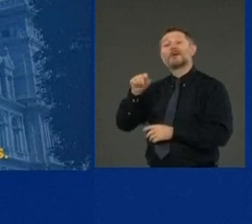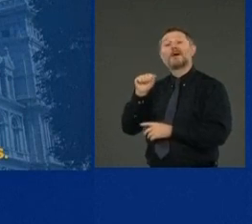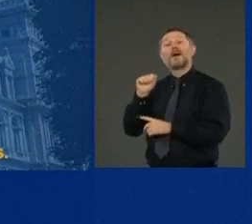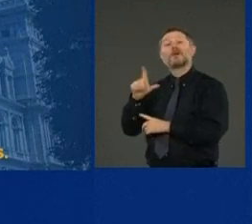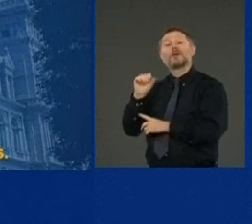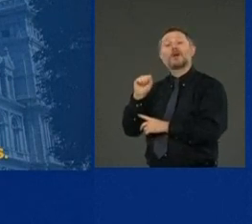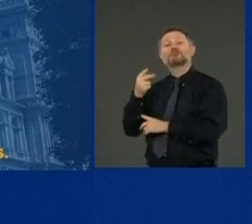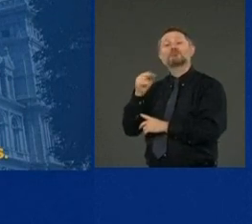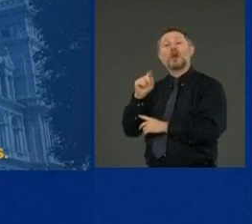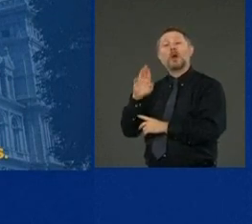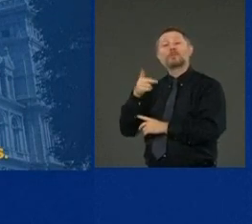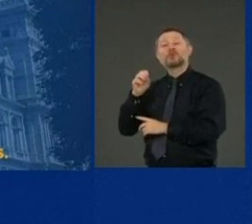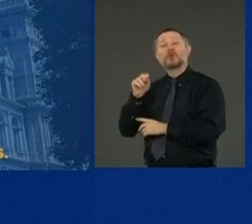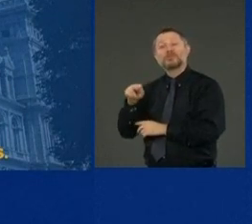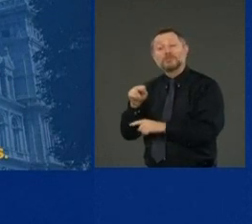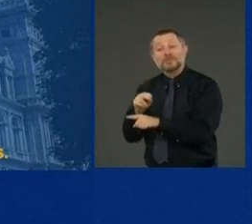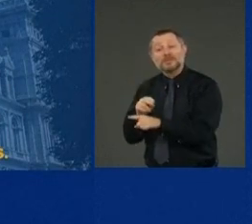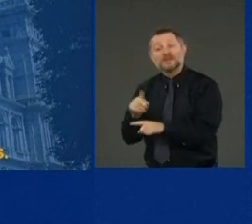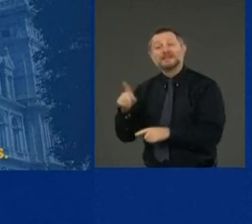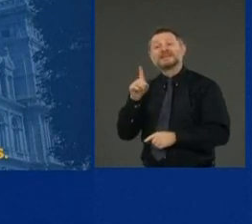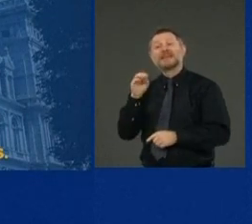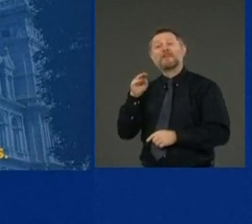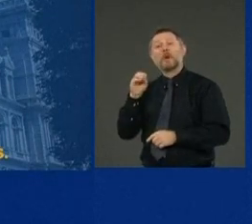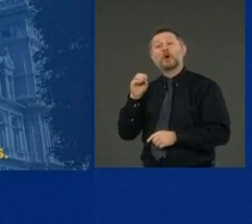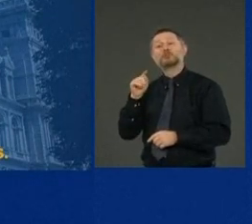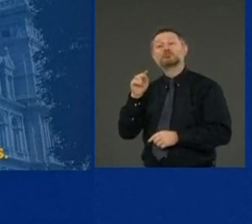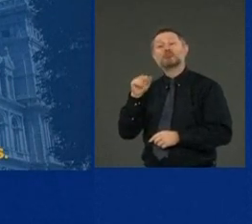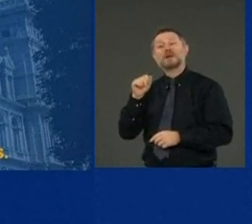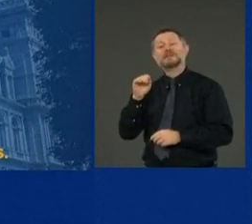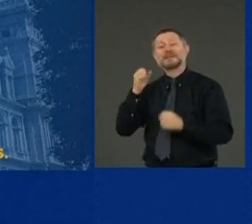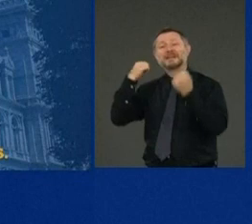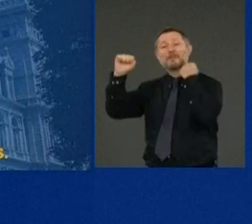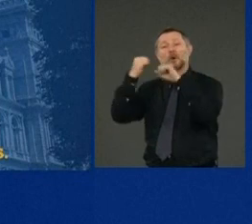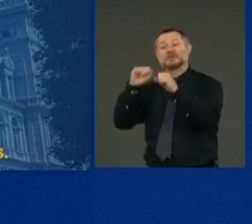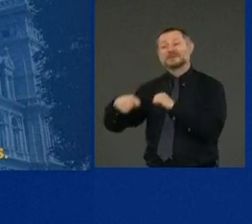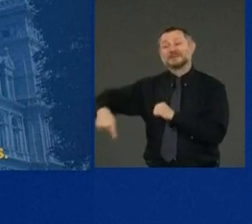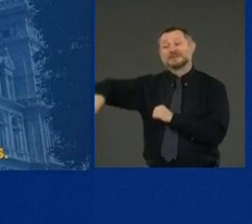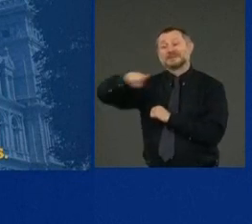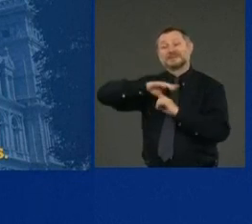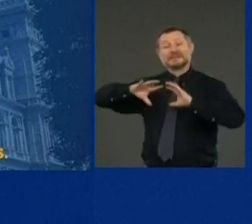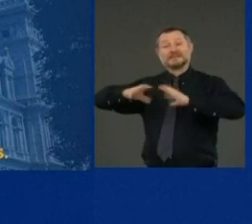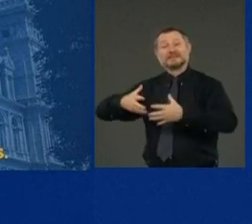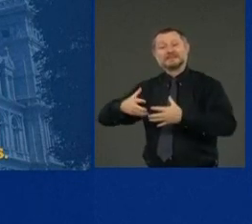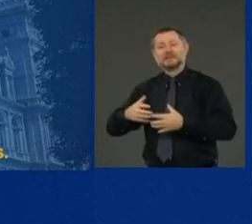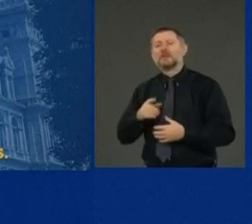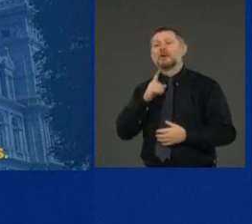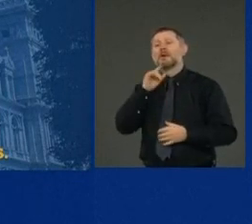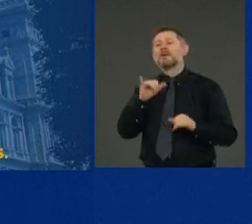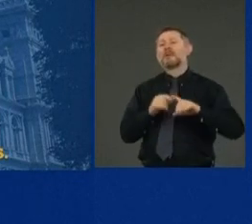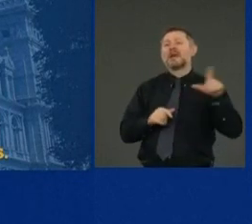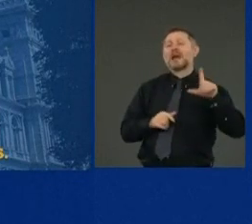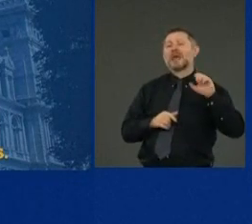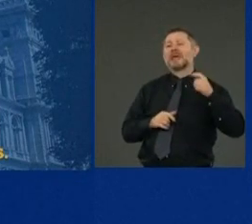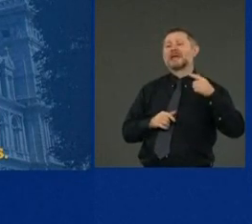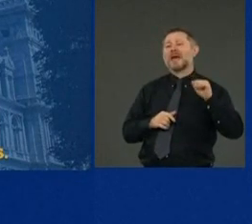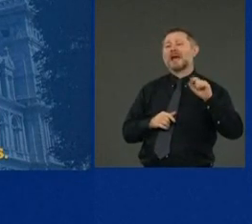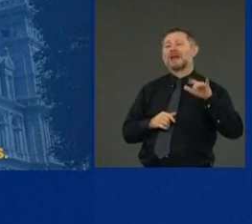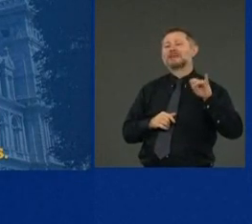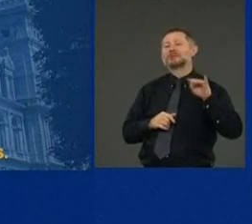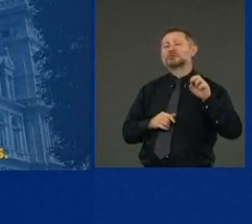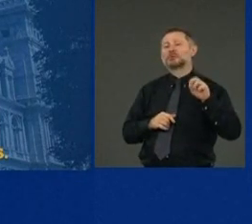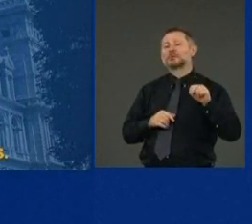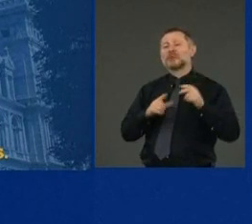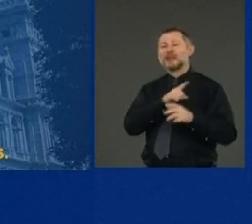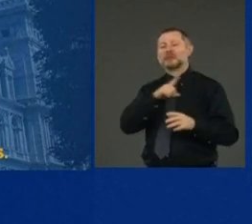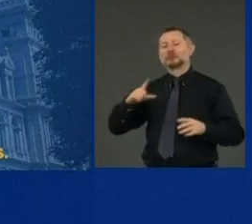reconciliation. Demonstration, legislation, reconciliation. The demonstration is the expression of outrage to make the government